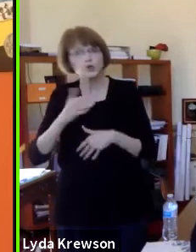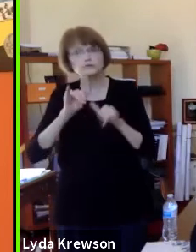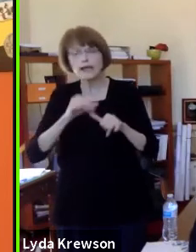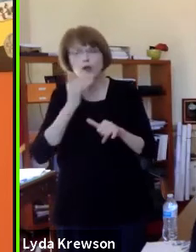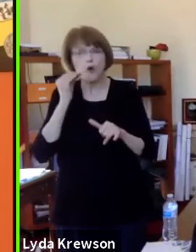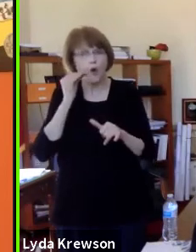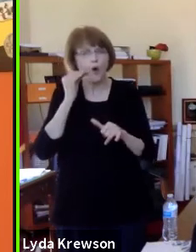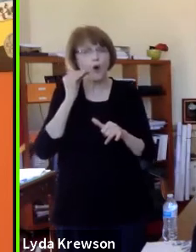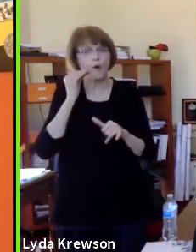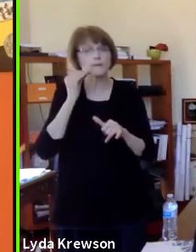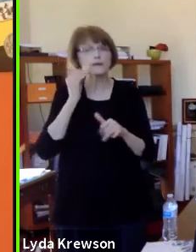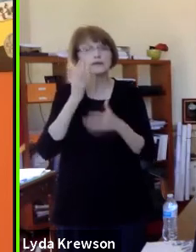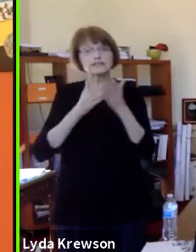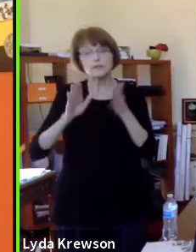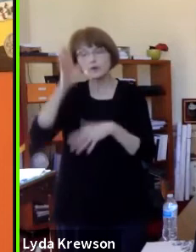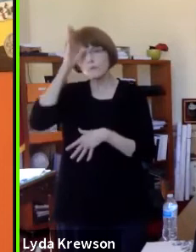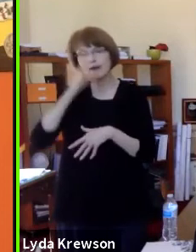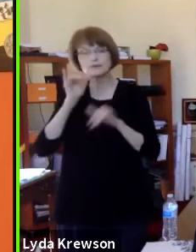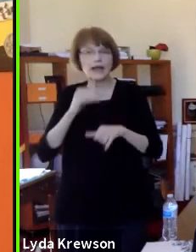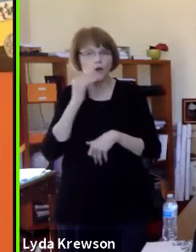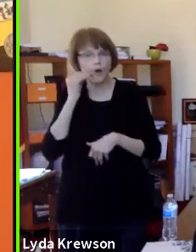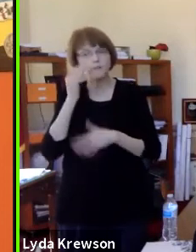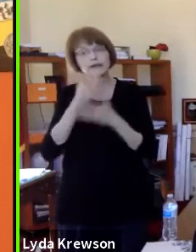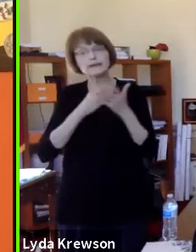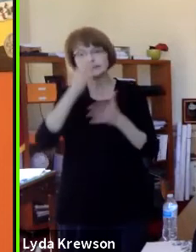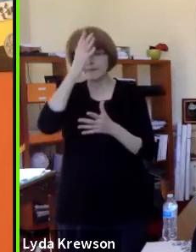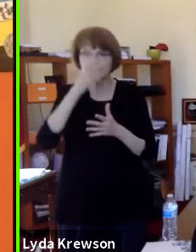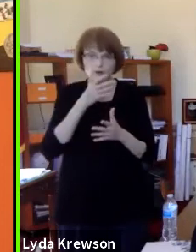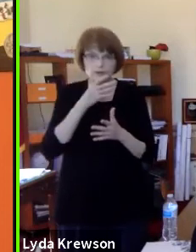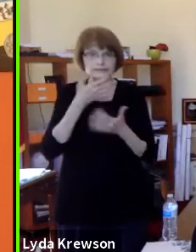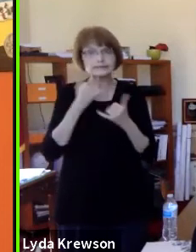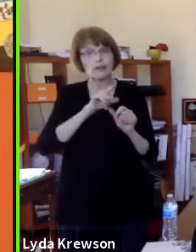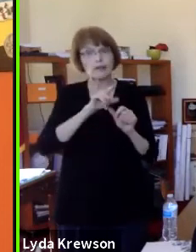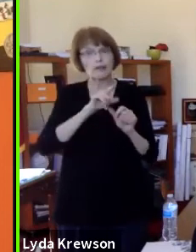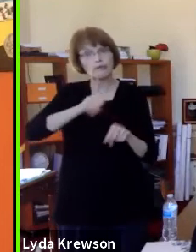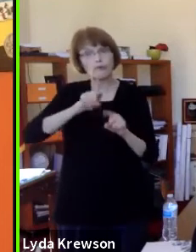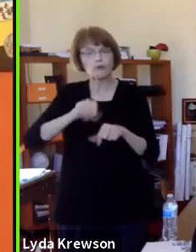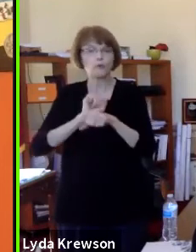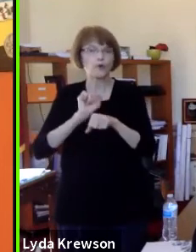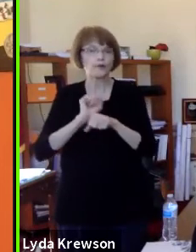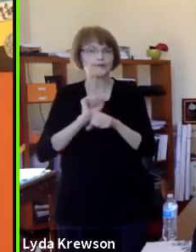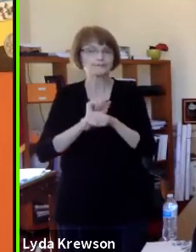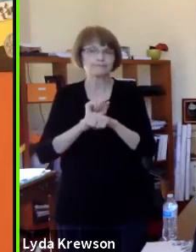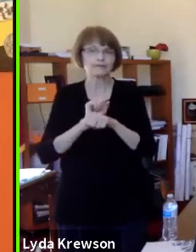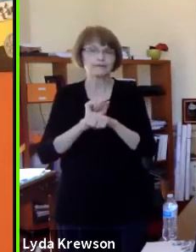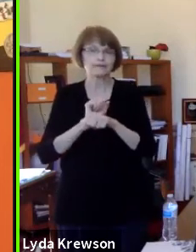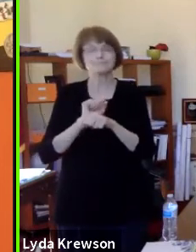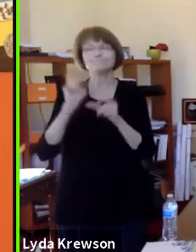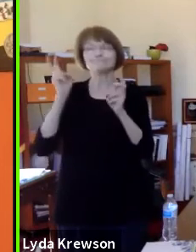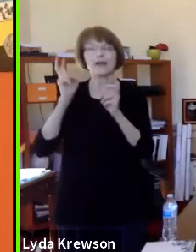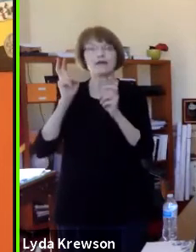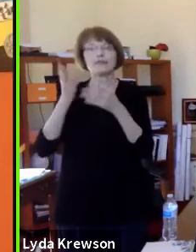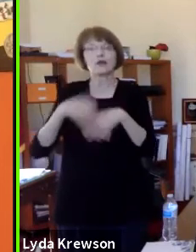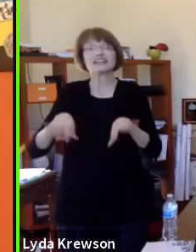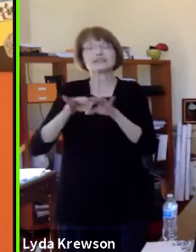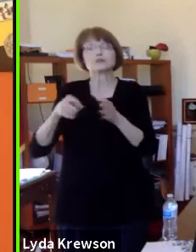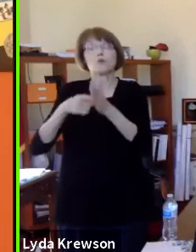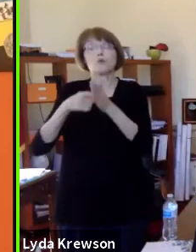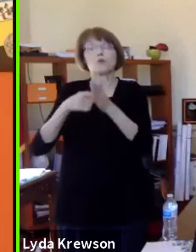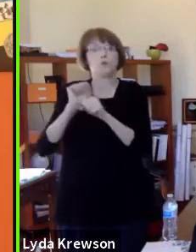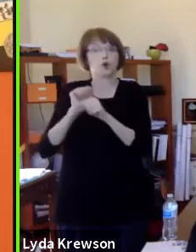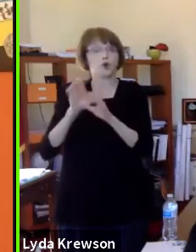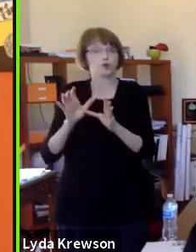parents, maybe some of your parents are staying home, maybe some of your parents are having to go to work because they're essential workers. But I hope that if you